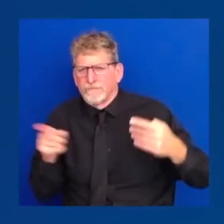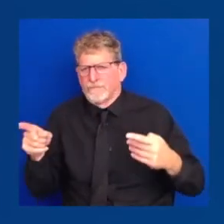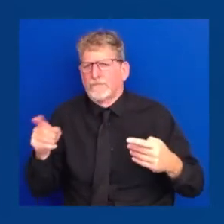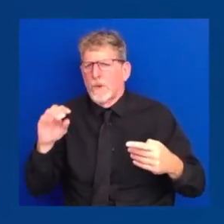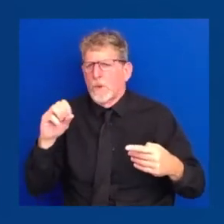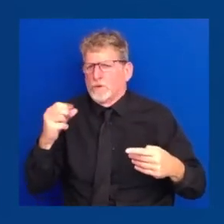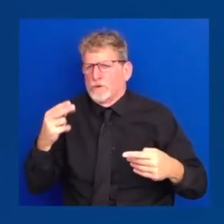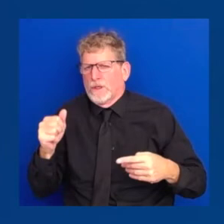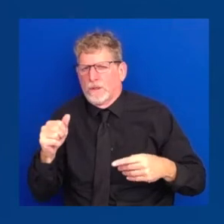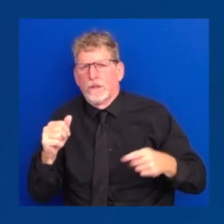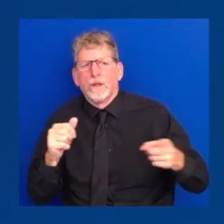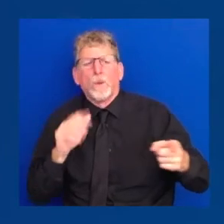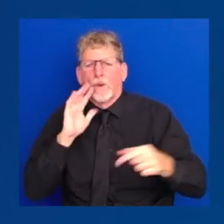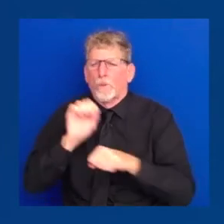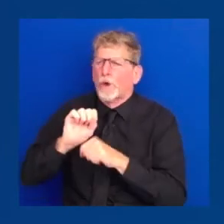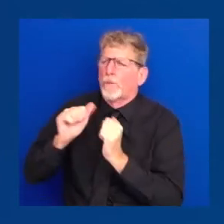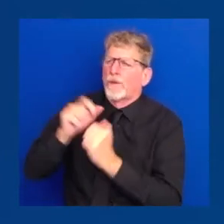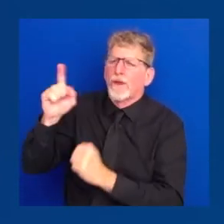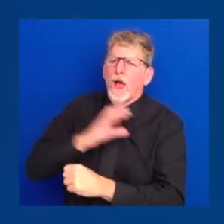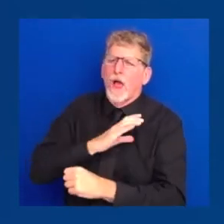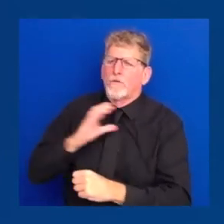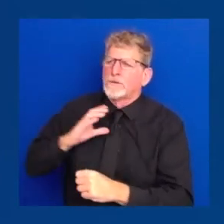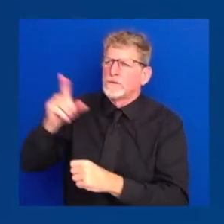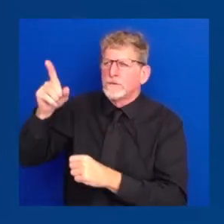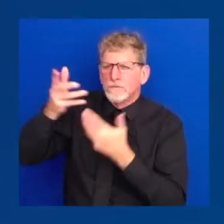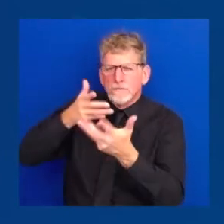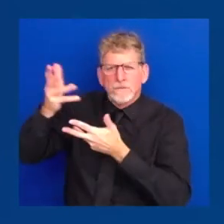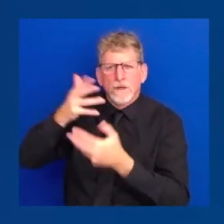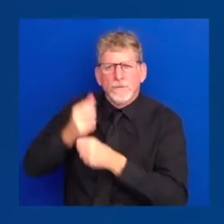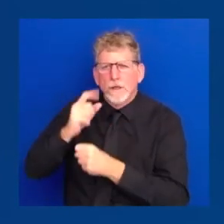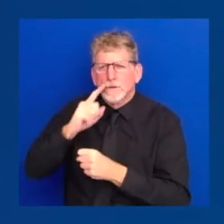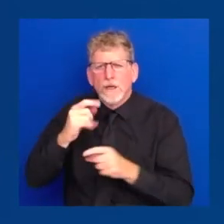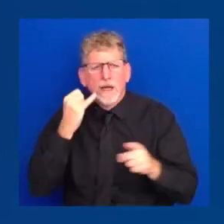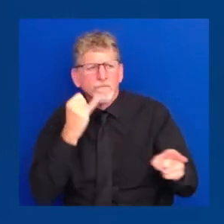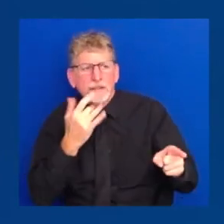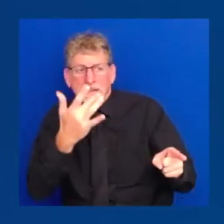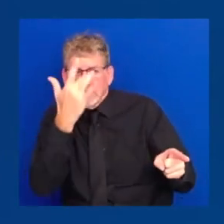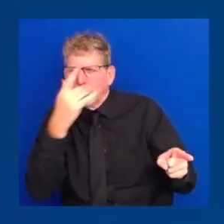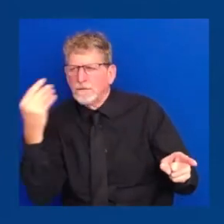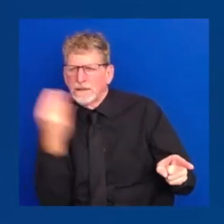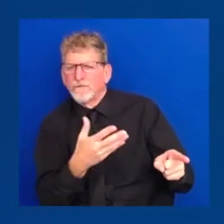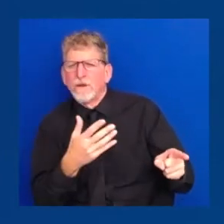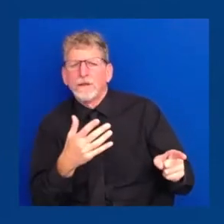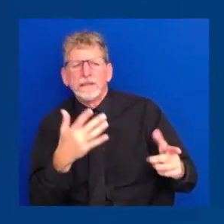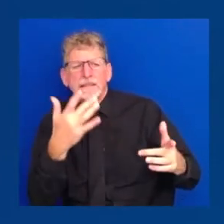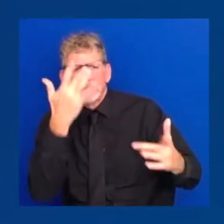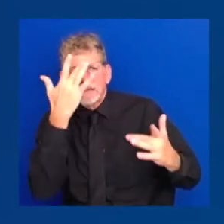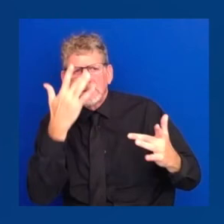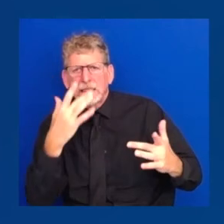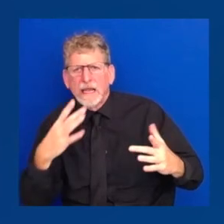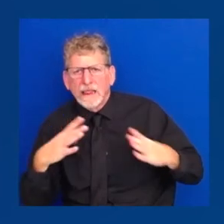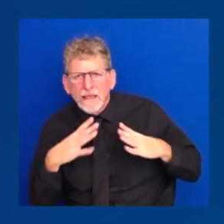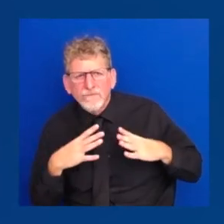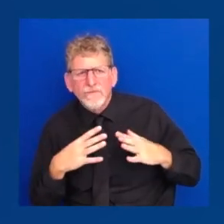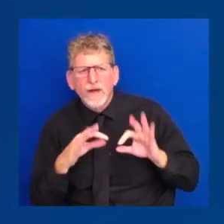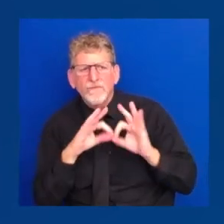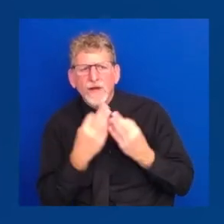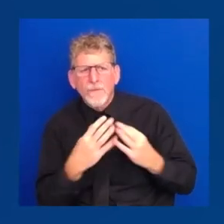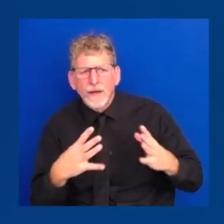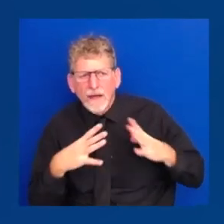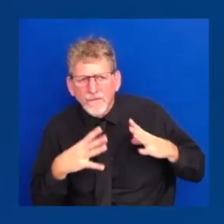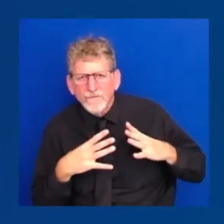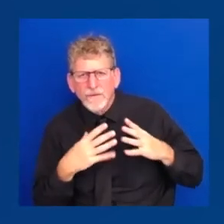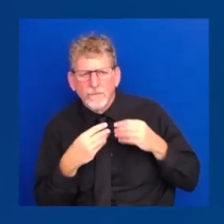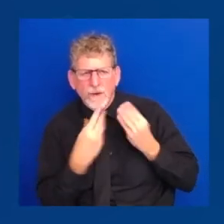miss work due to a case of COVID-19 or to care for a loved one who has COVID-19. We want to reinstate the